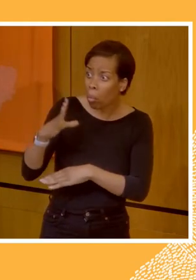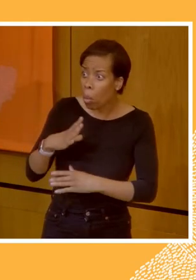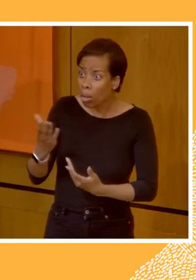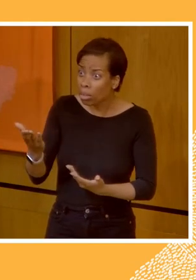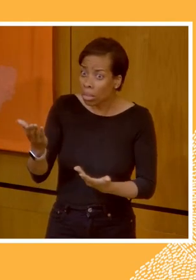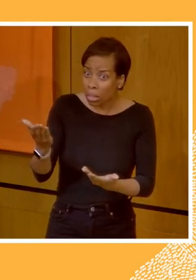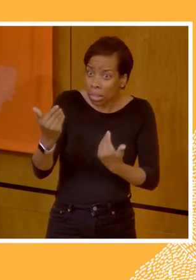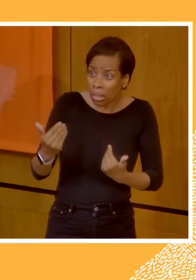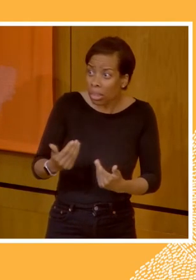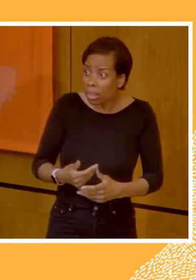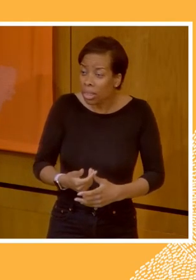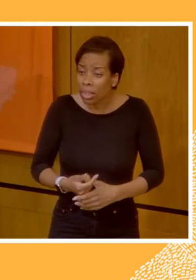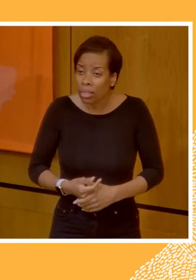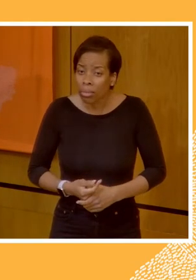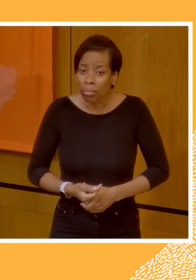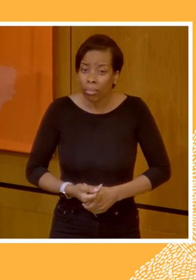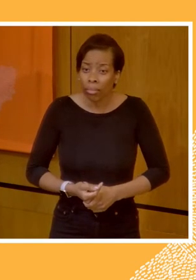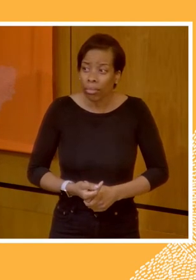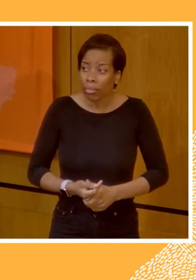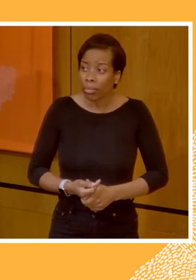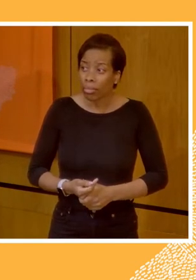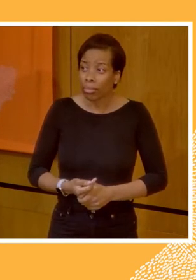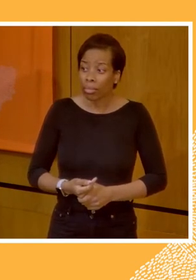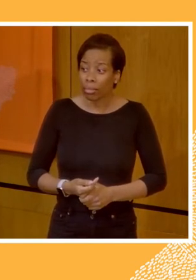like to keep it informal today.